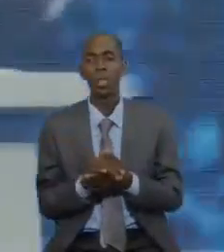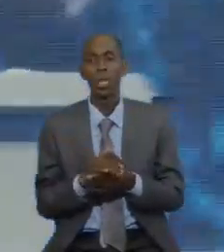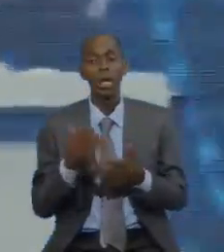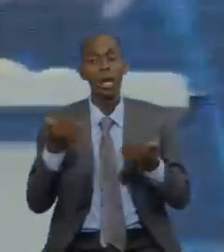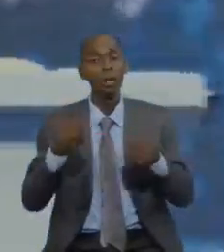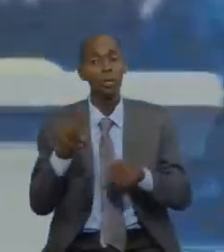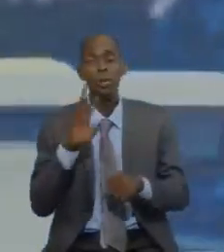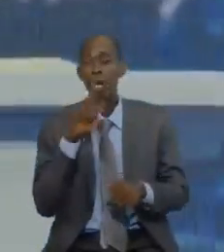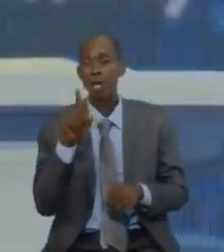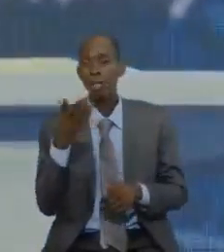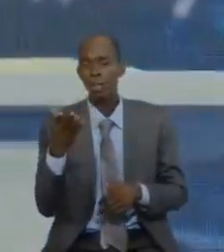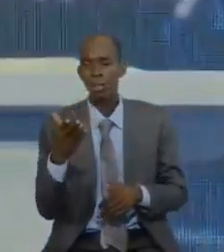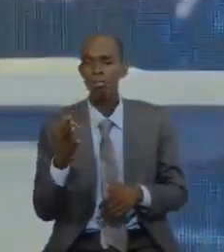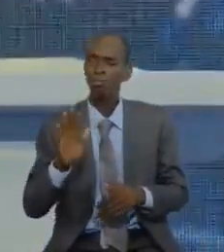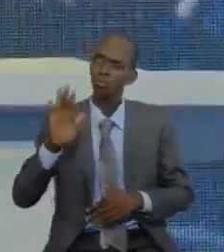raise up that hand